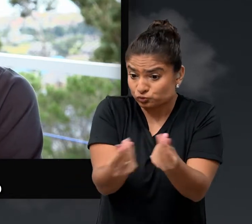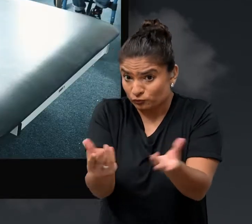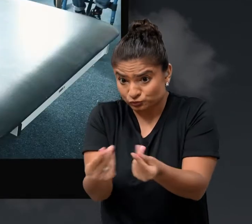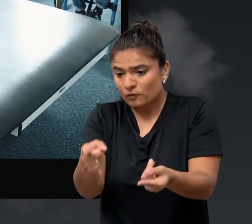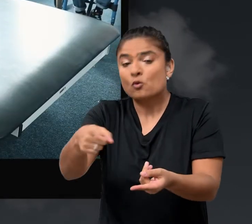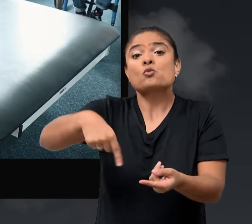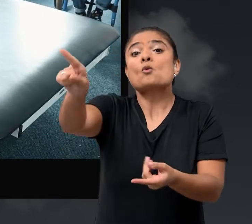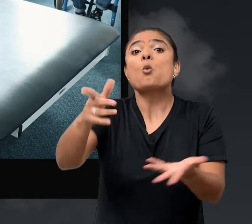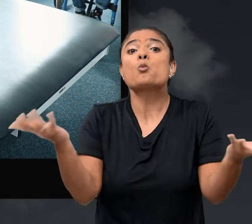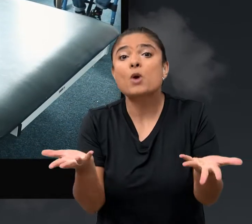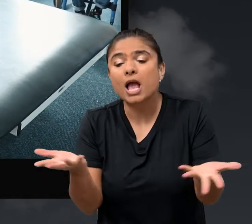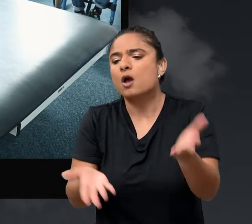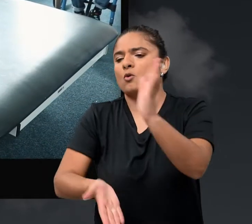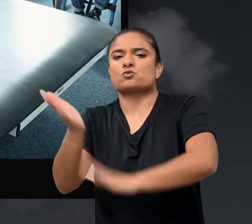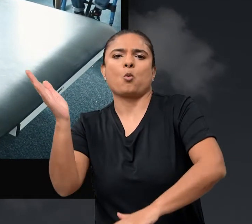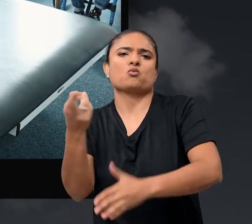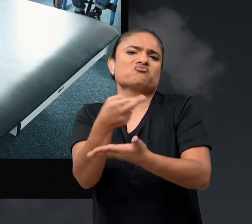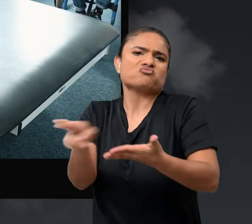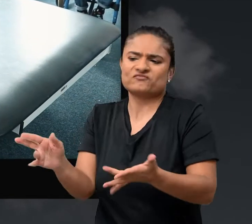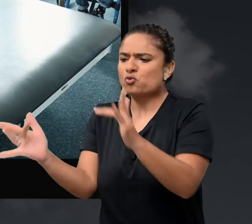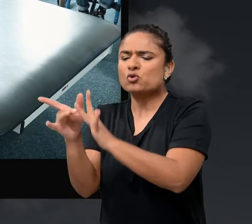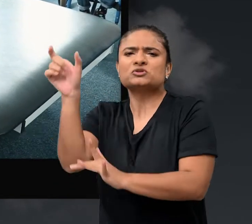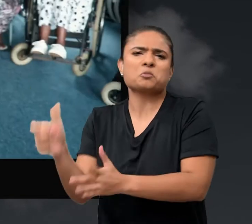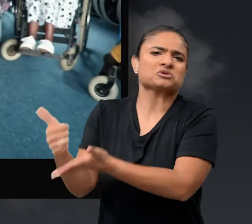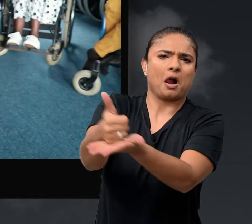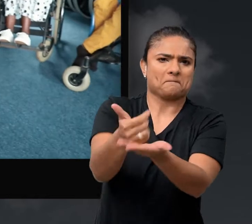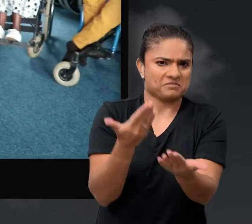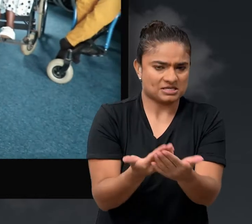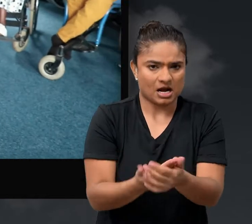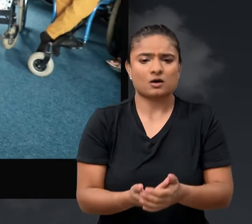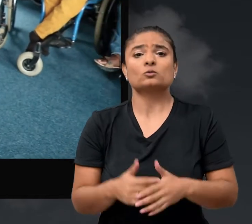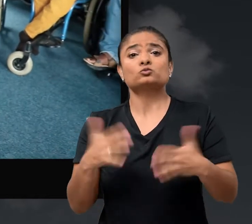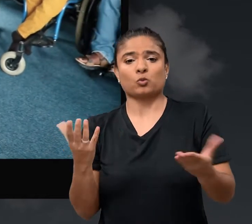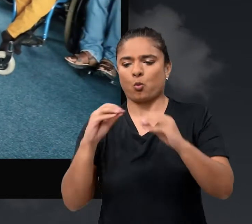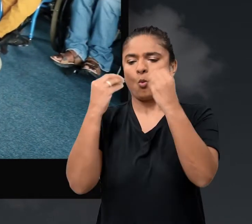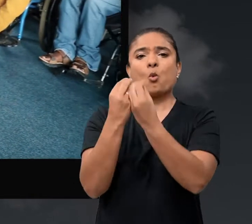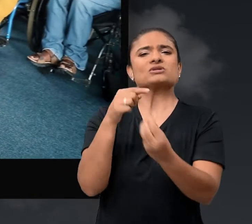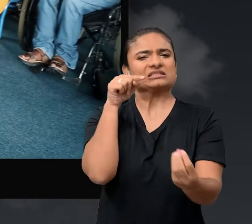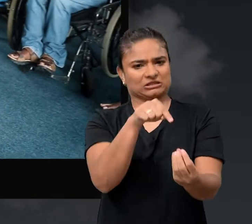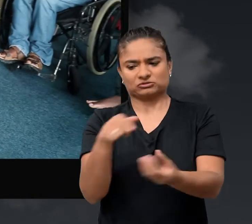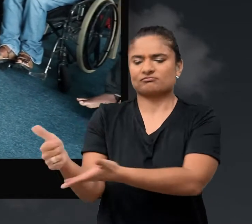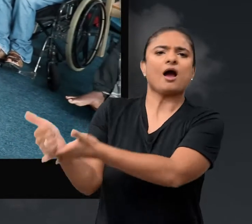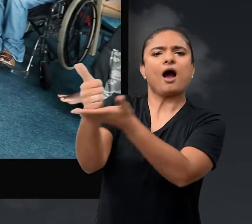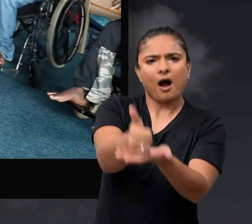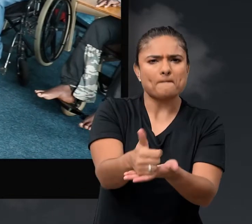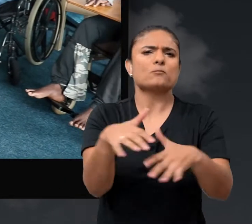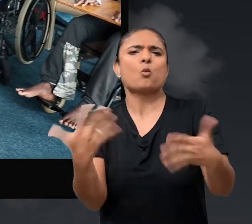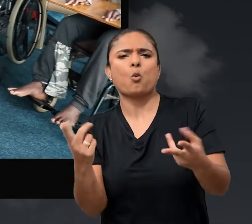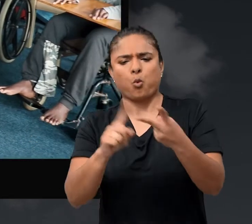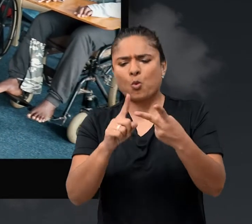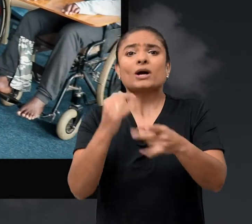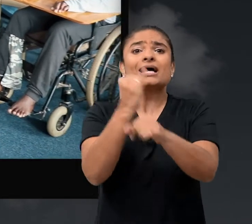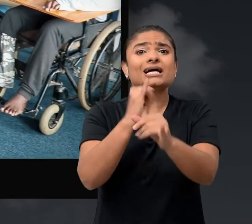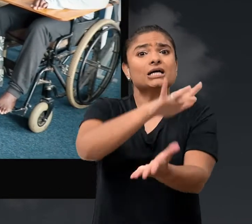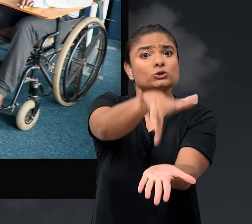go to, or to refer the person to a organization or a institution